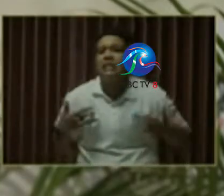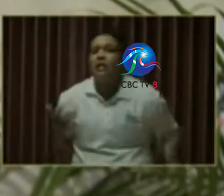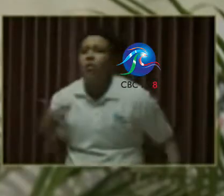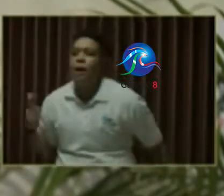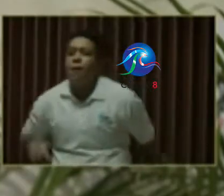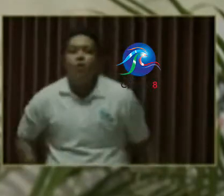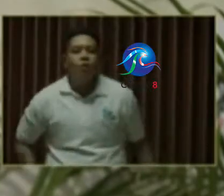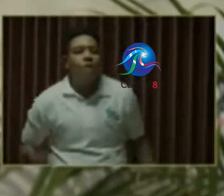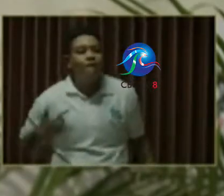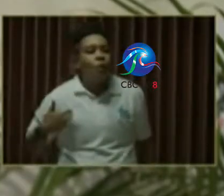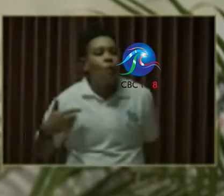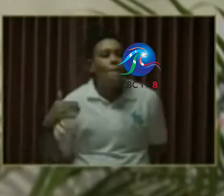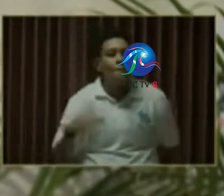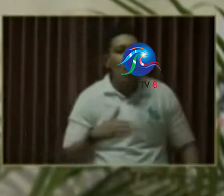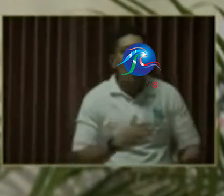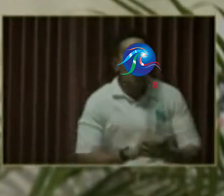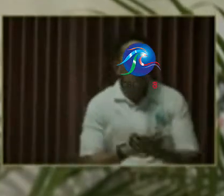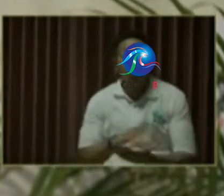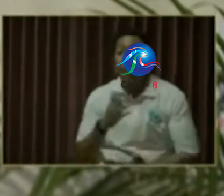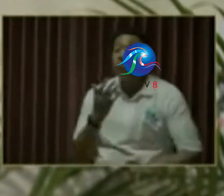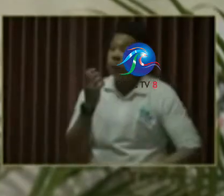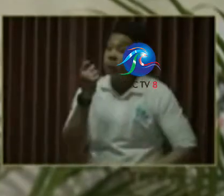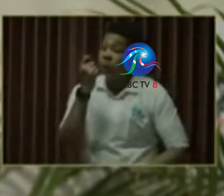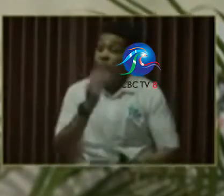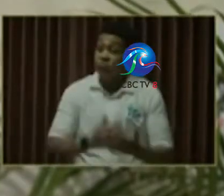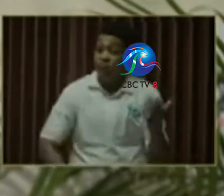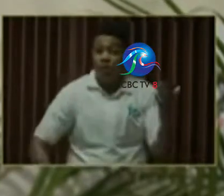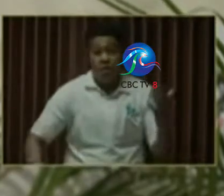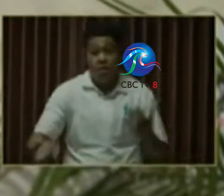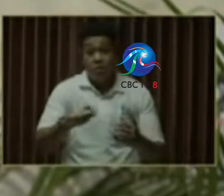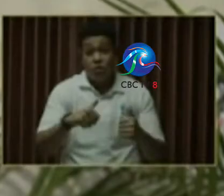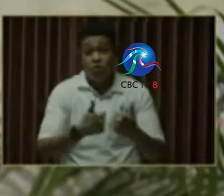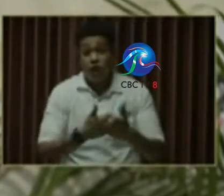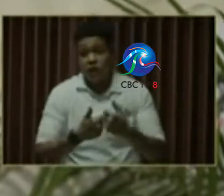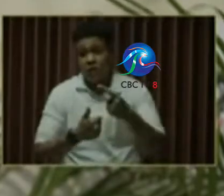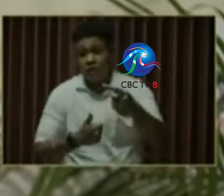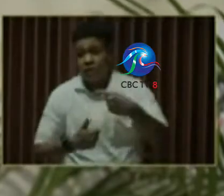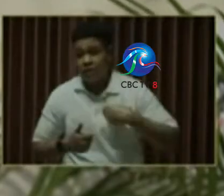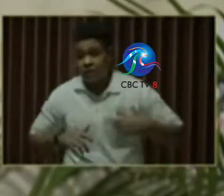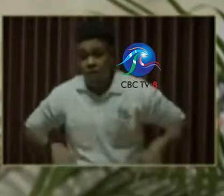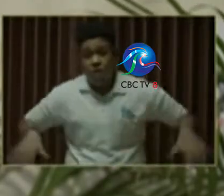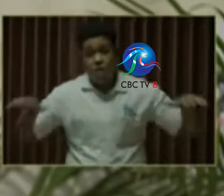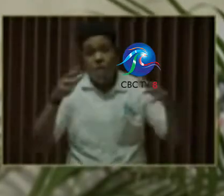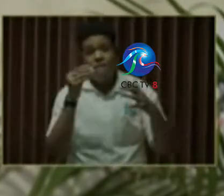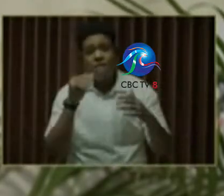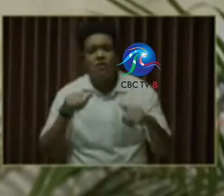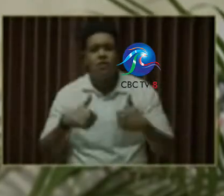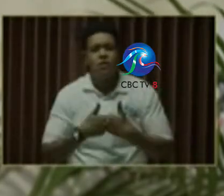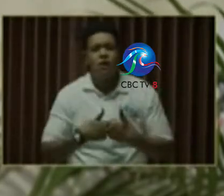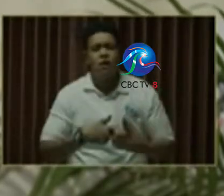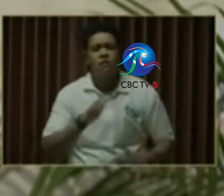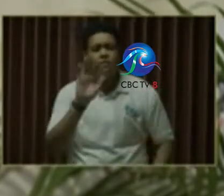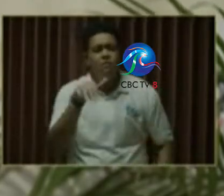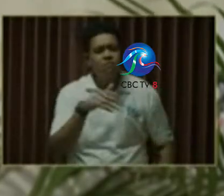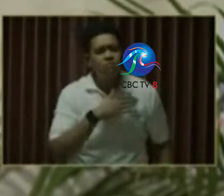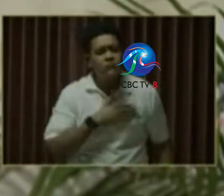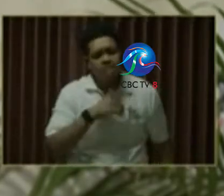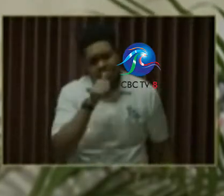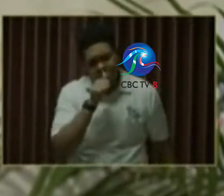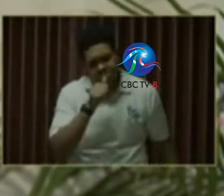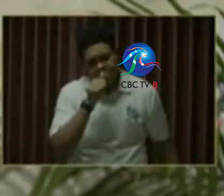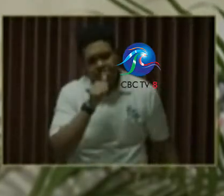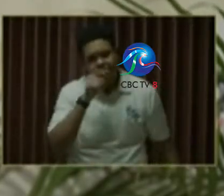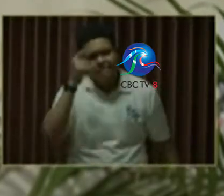be, challenges for them, for you, for us. We seek your patience as we work through